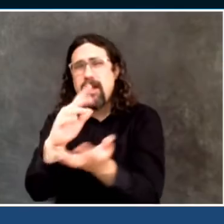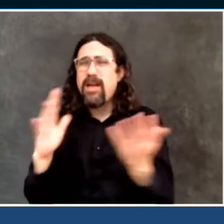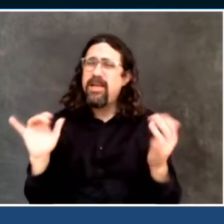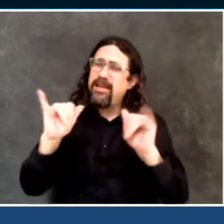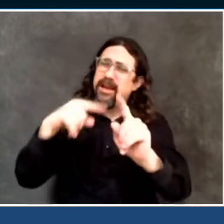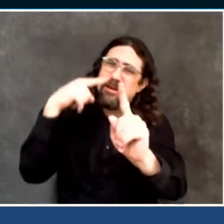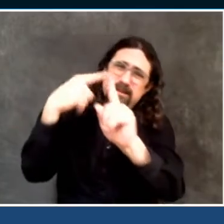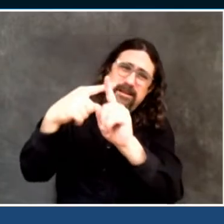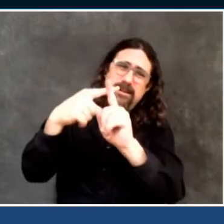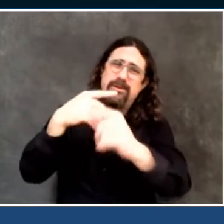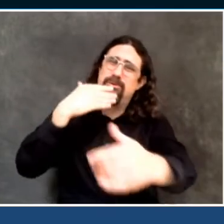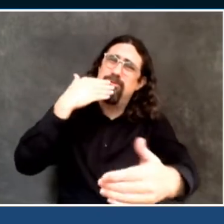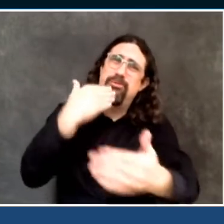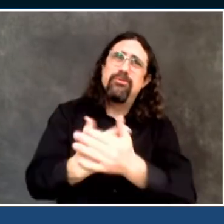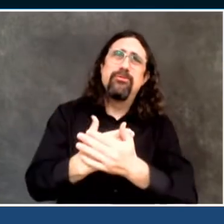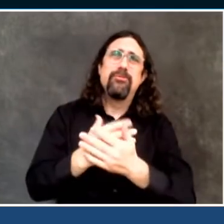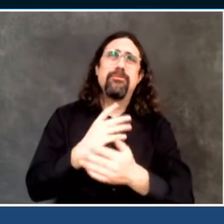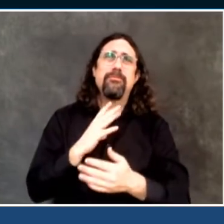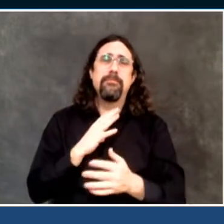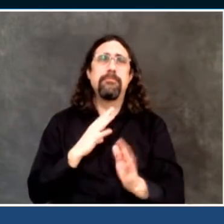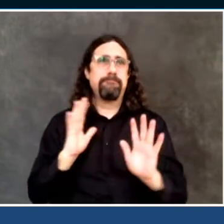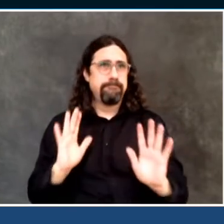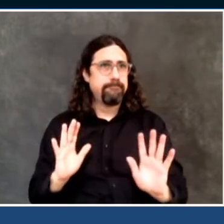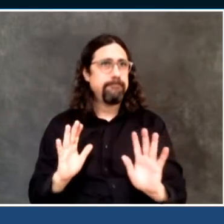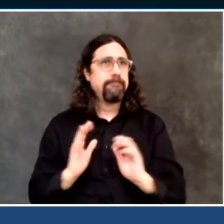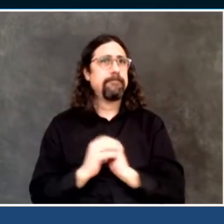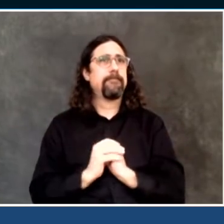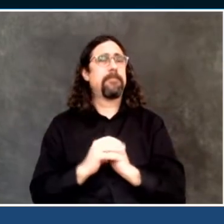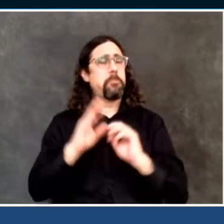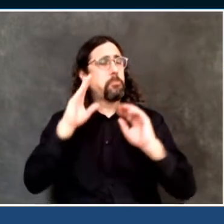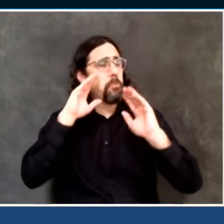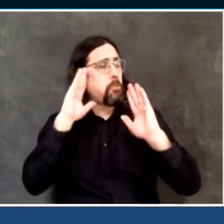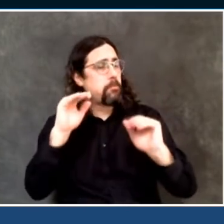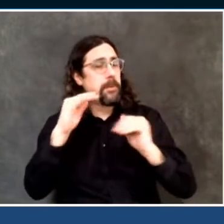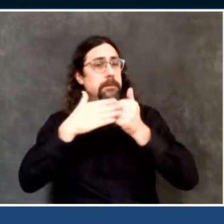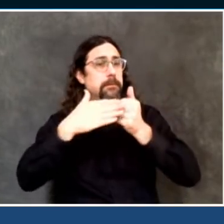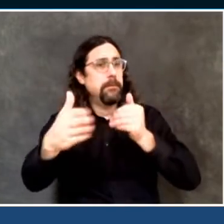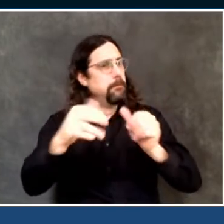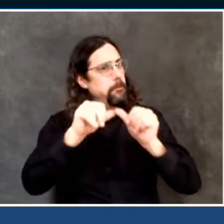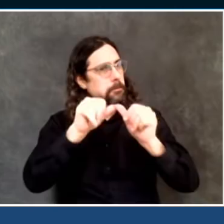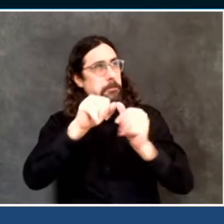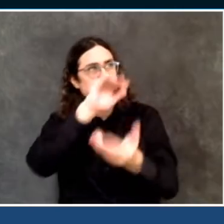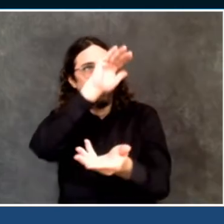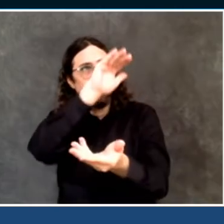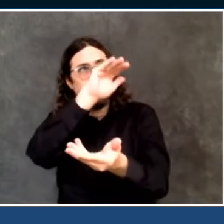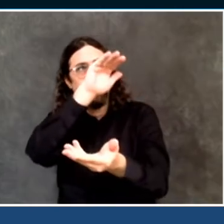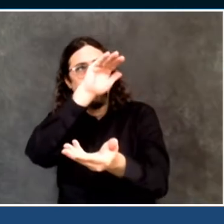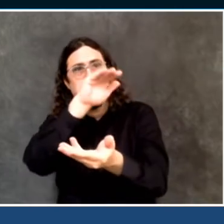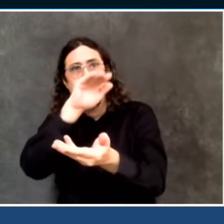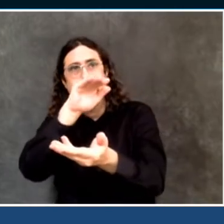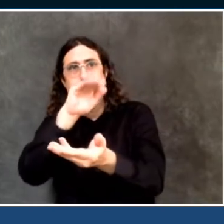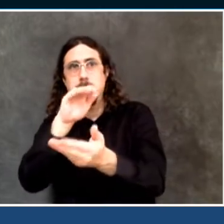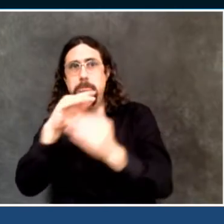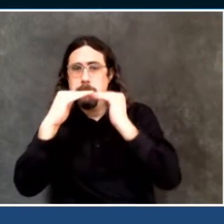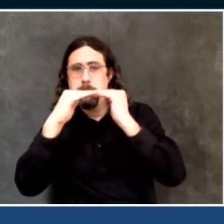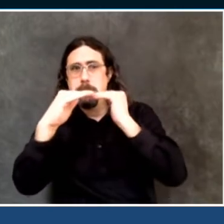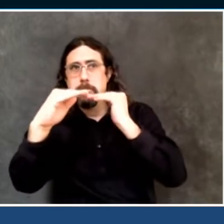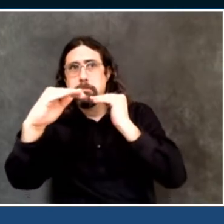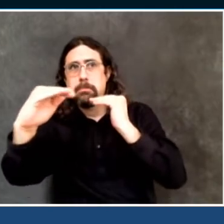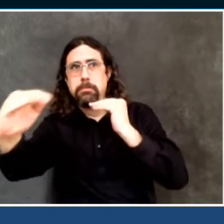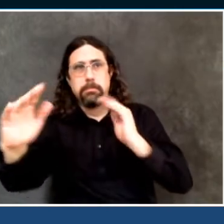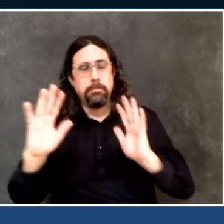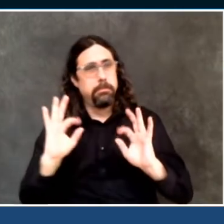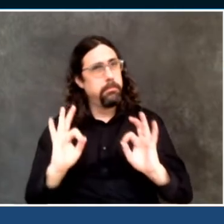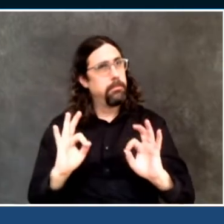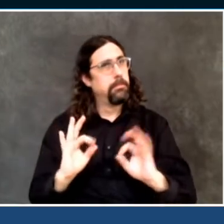Now, constantly over these last few weeks, I've appealed to the federal government, the state government to help us with ventilators.